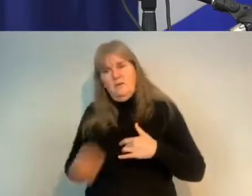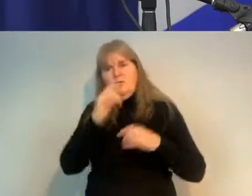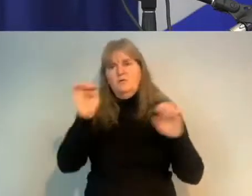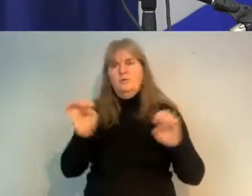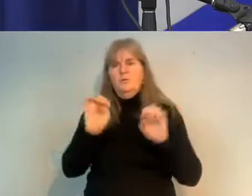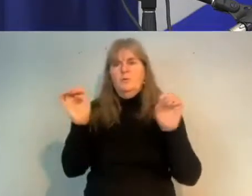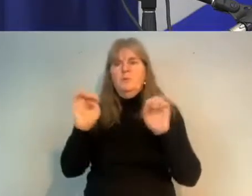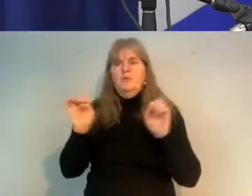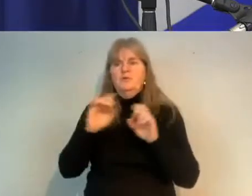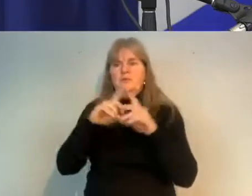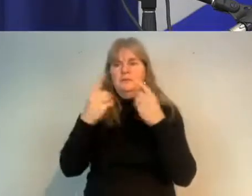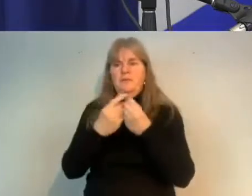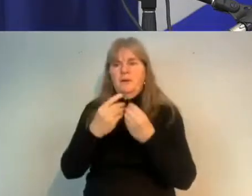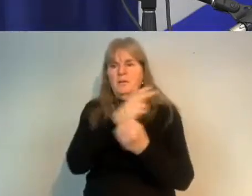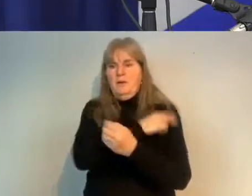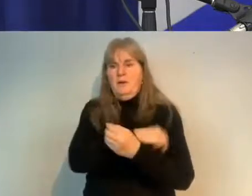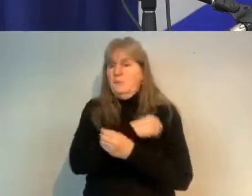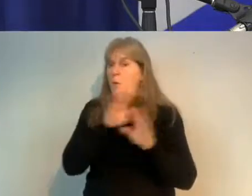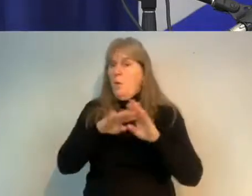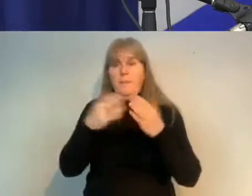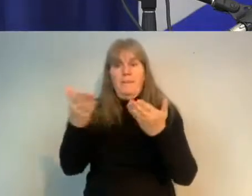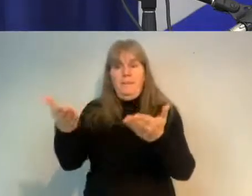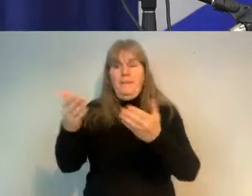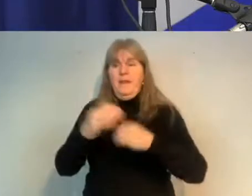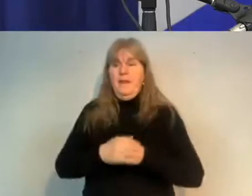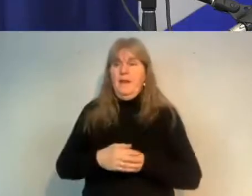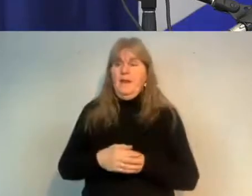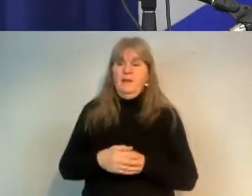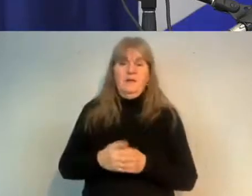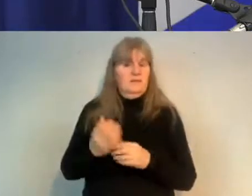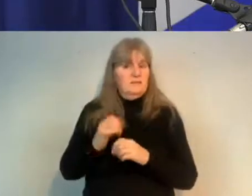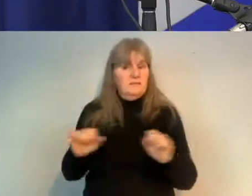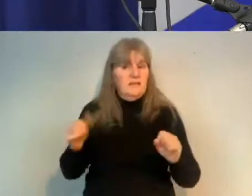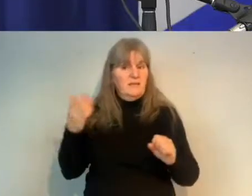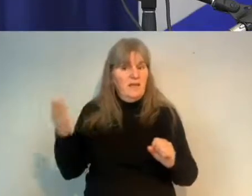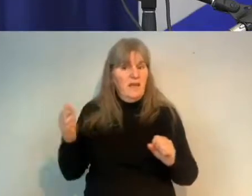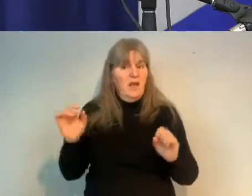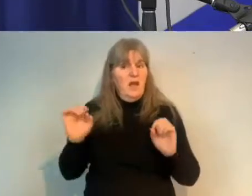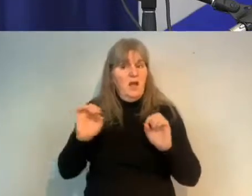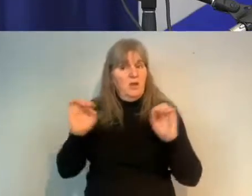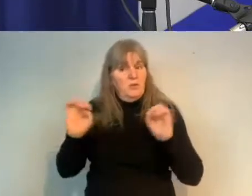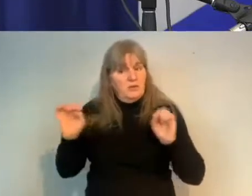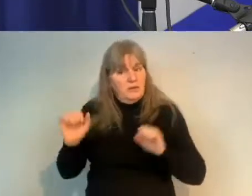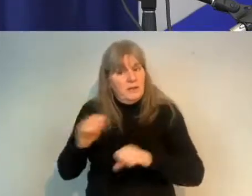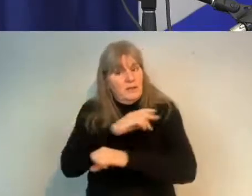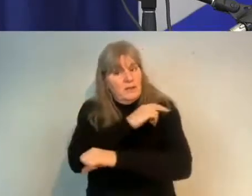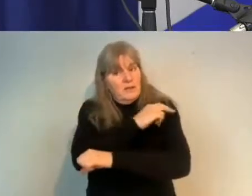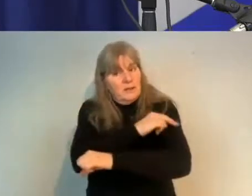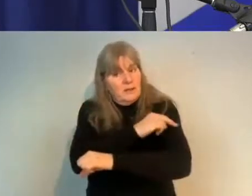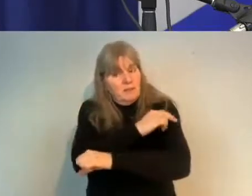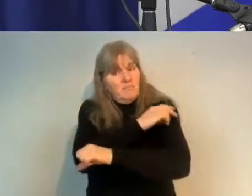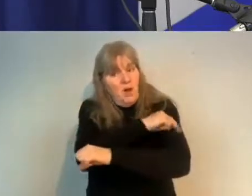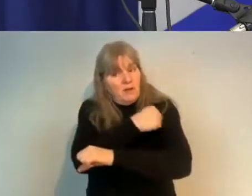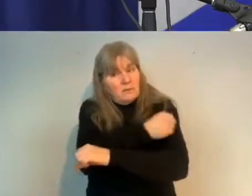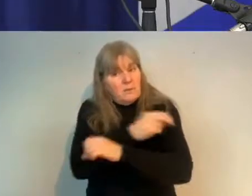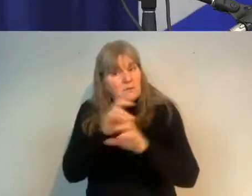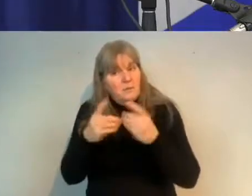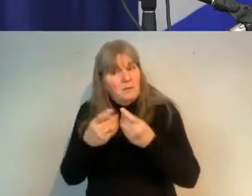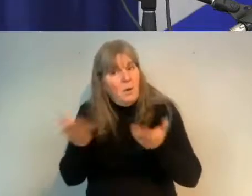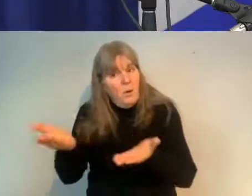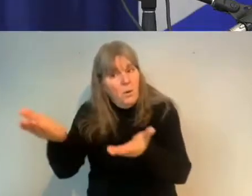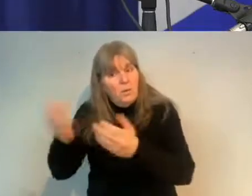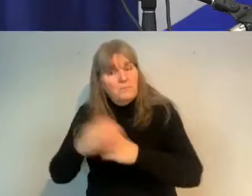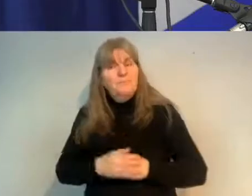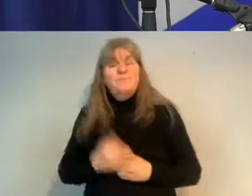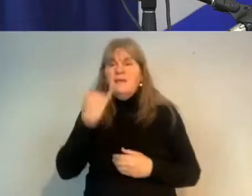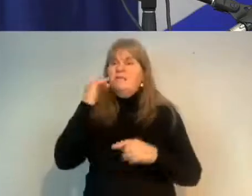emergency department's open, it's available, it's safe, and that's what you need to do. So even if you can't get a test, there's a